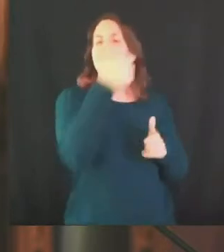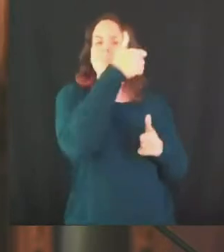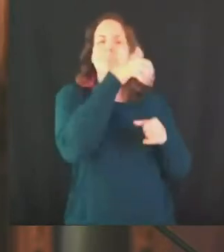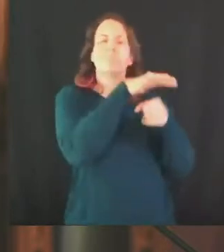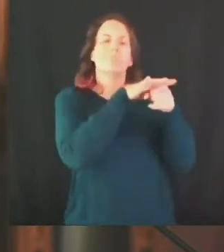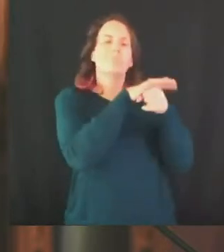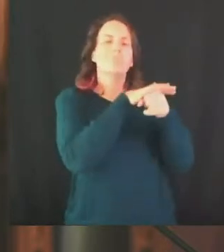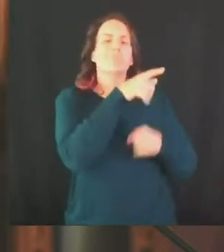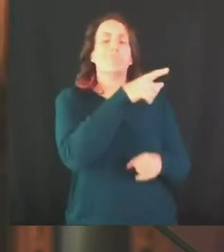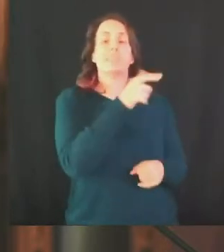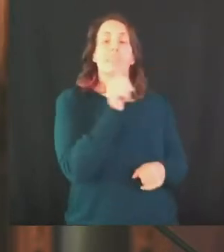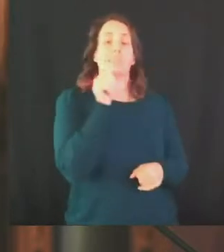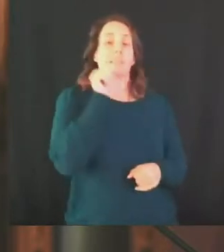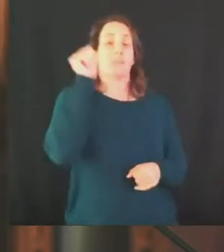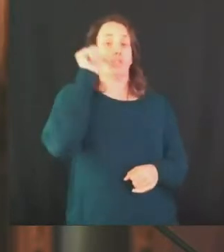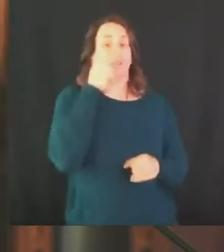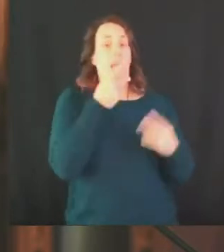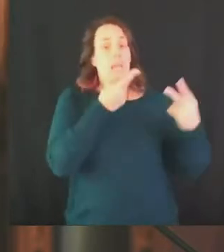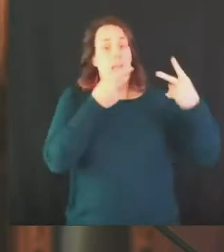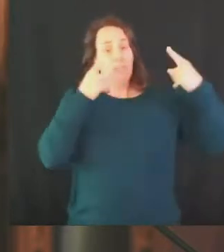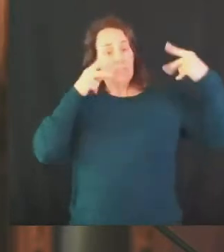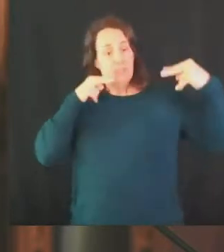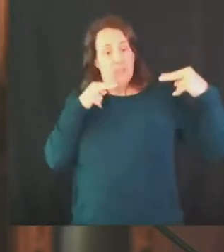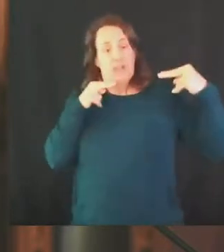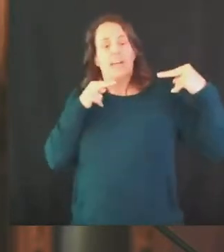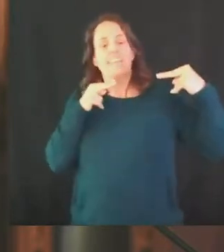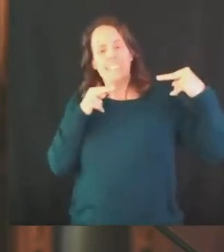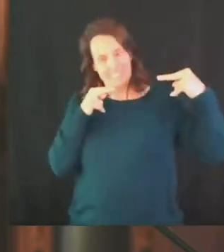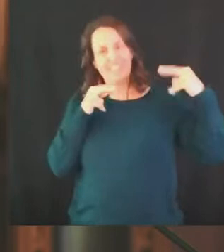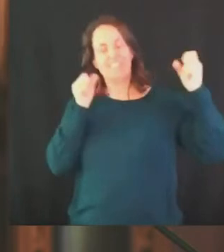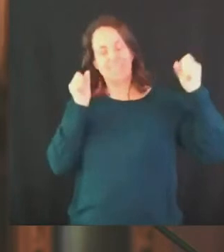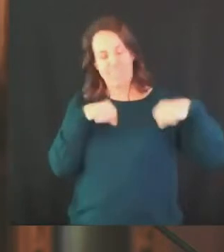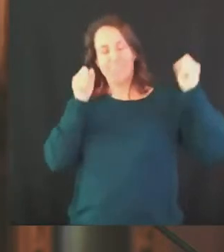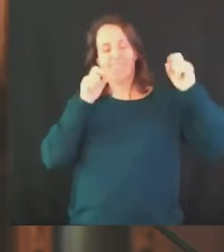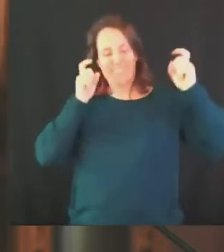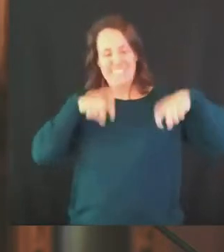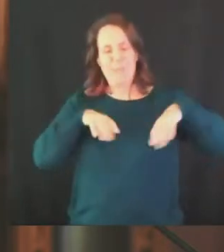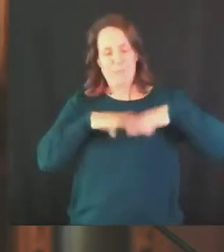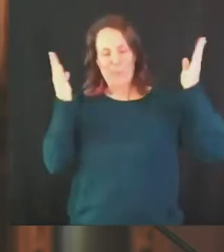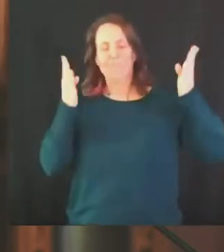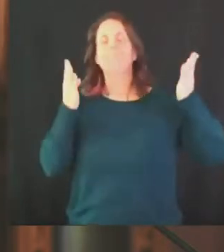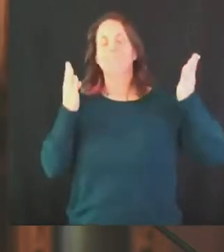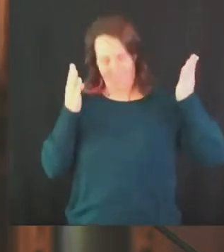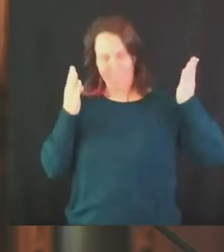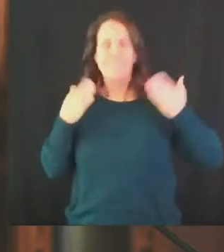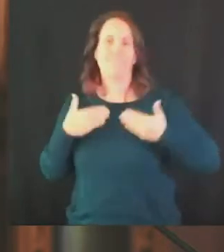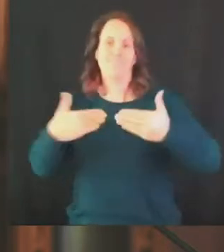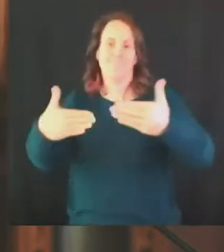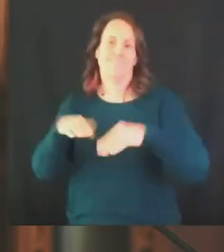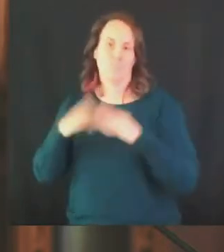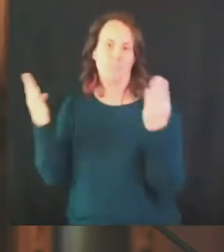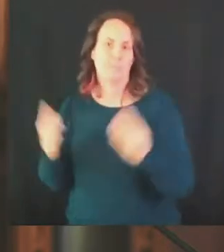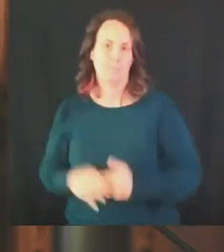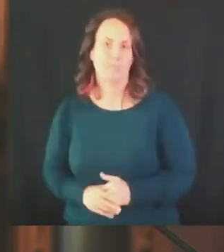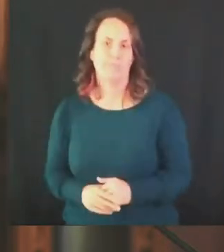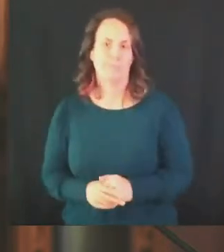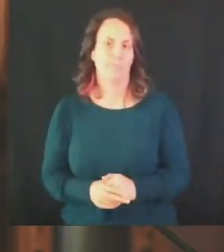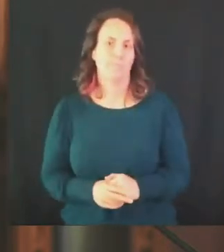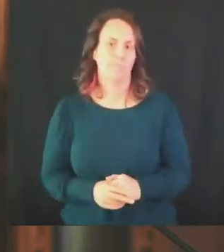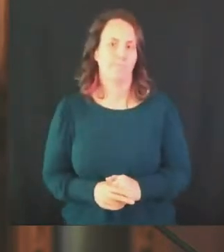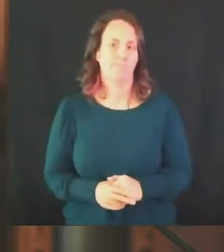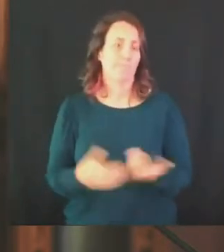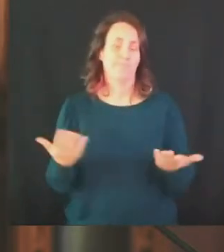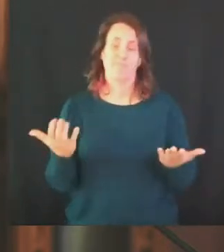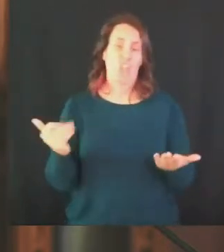We're all sad that this is where we've gotten to, but it was an important decision, and we'll be ready to take patients starting